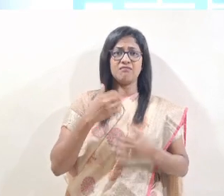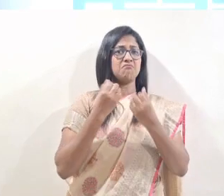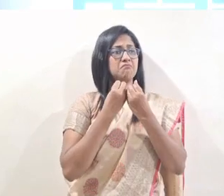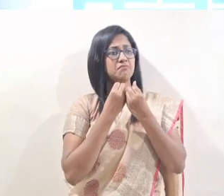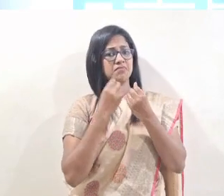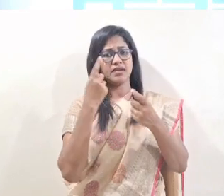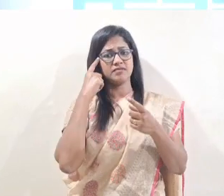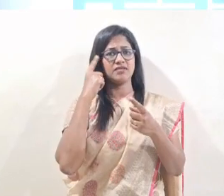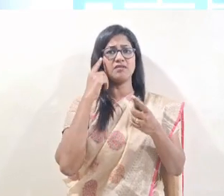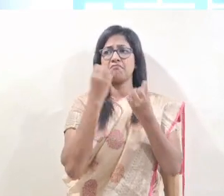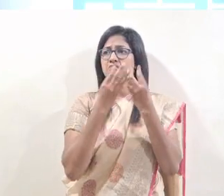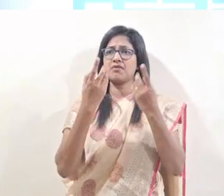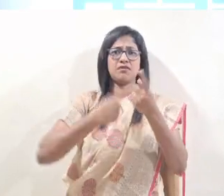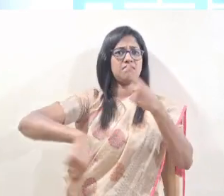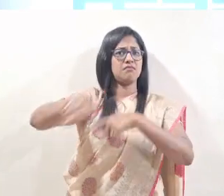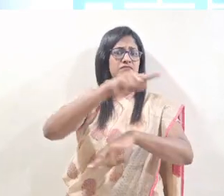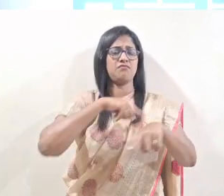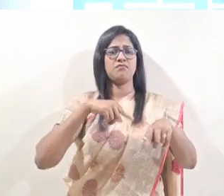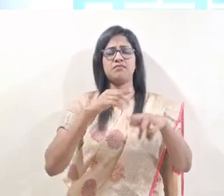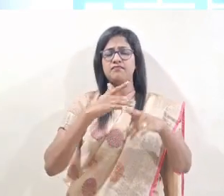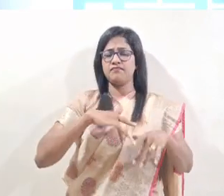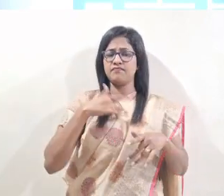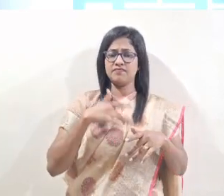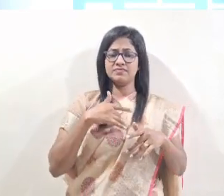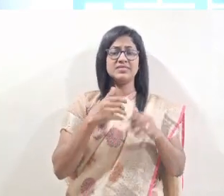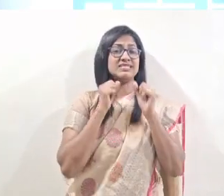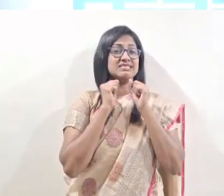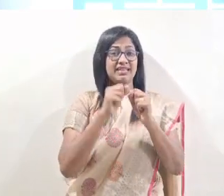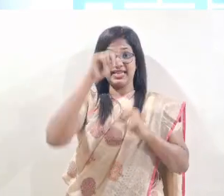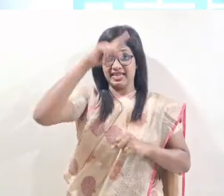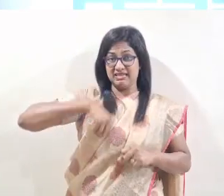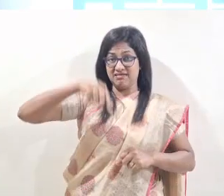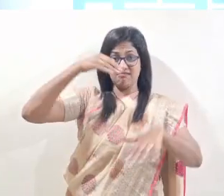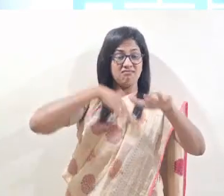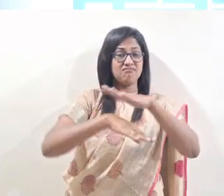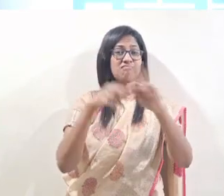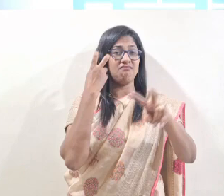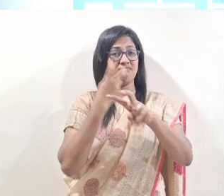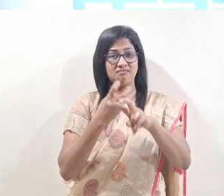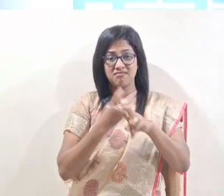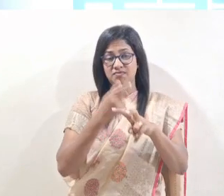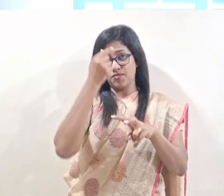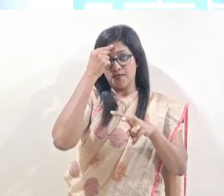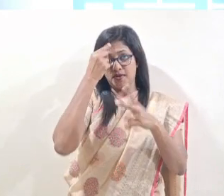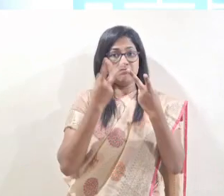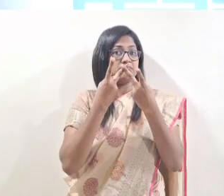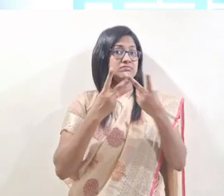think many of us would feel similarly, that the challenges that we have in India are of a totally different